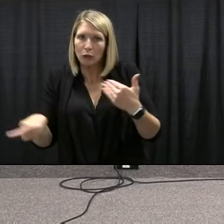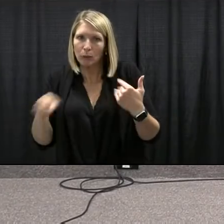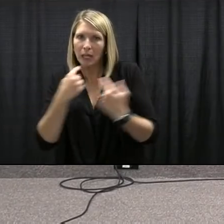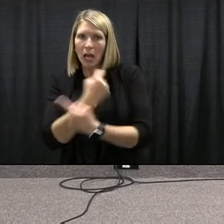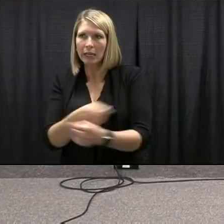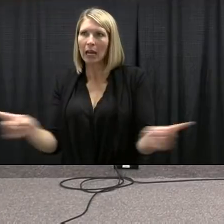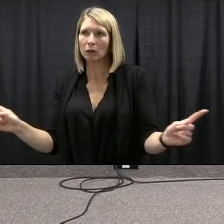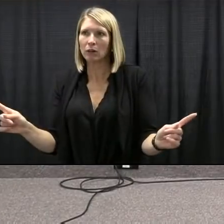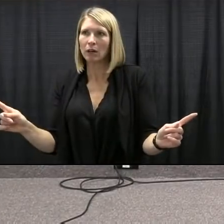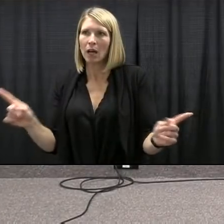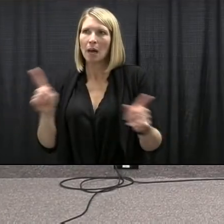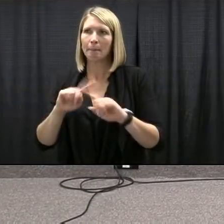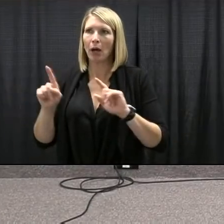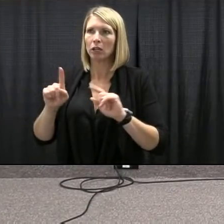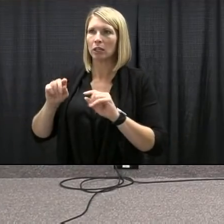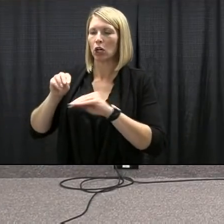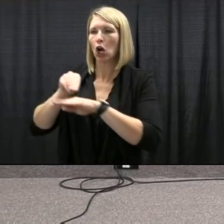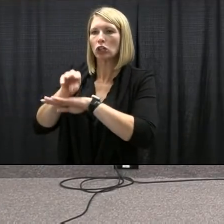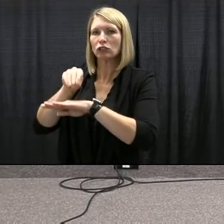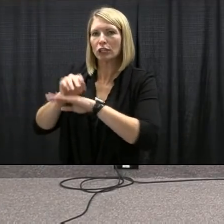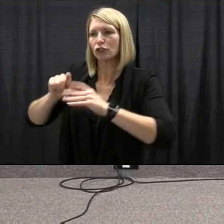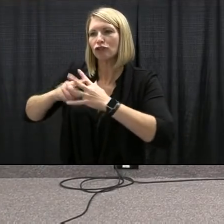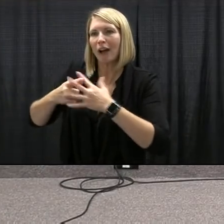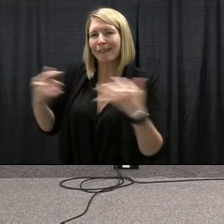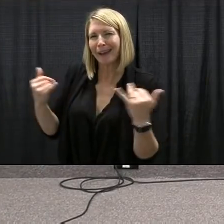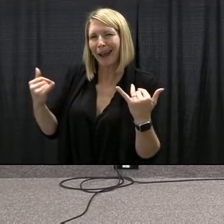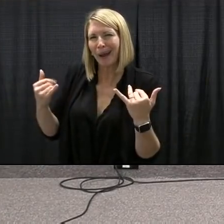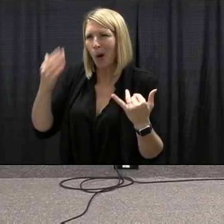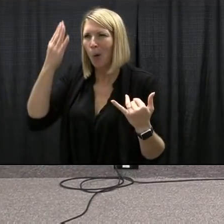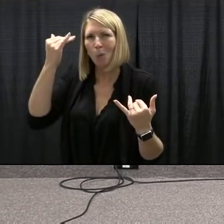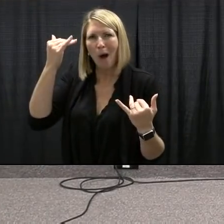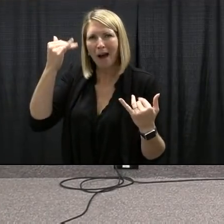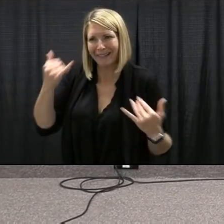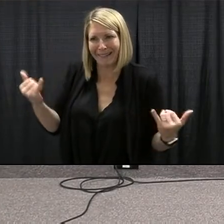consultations on this are just beginning today?